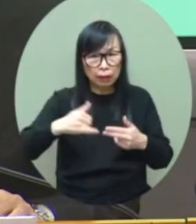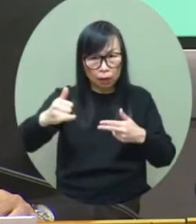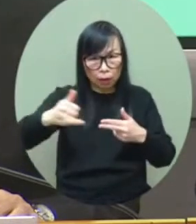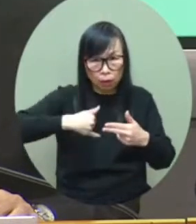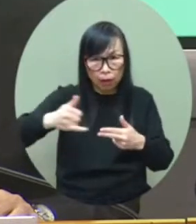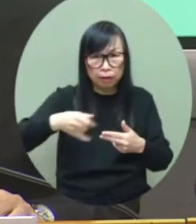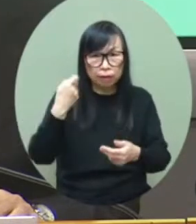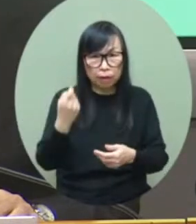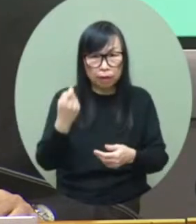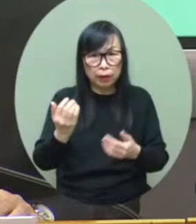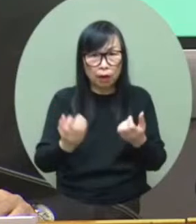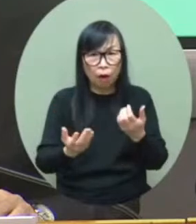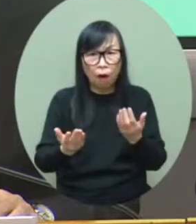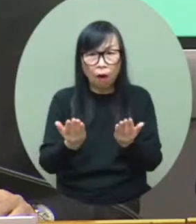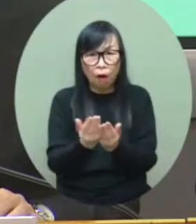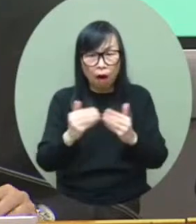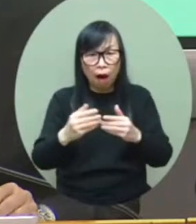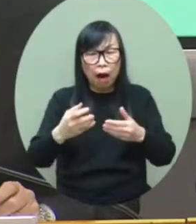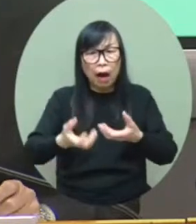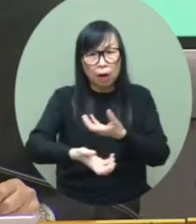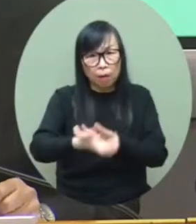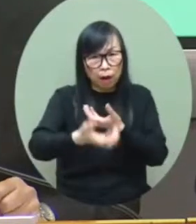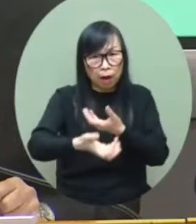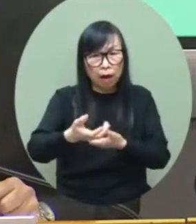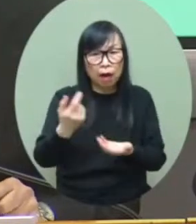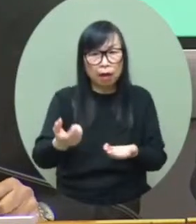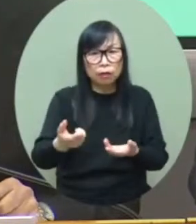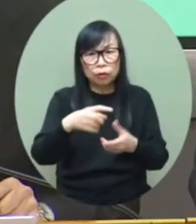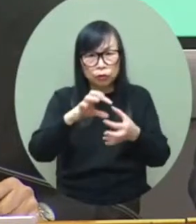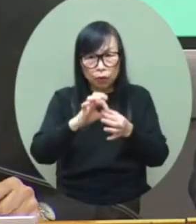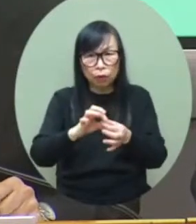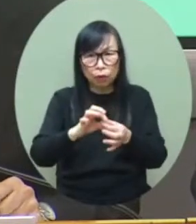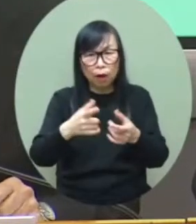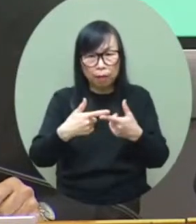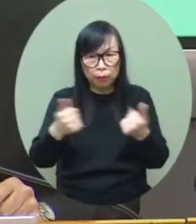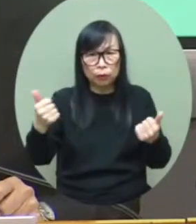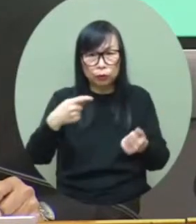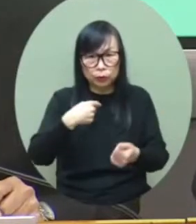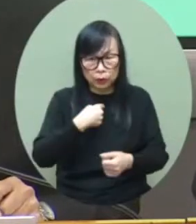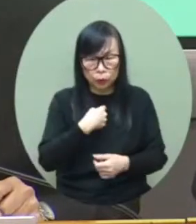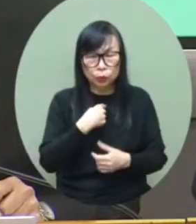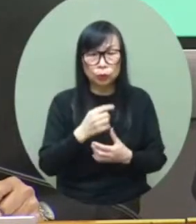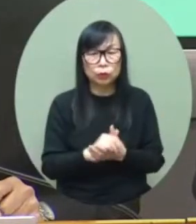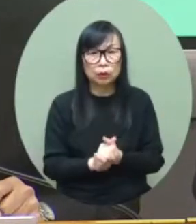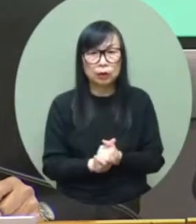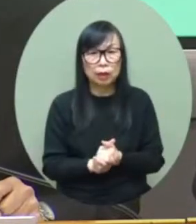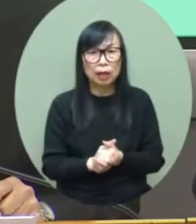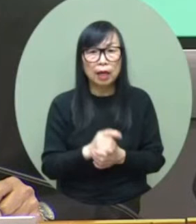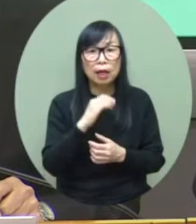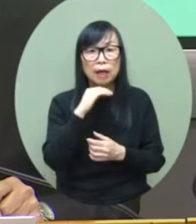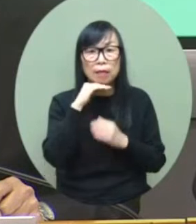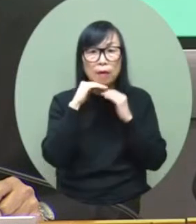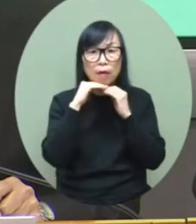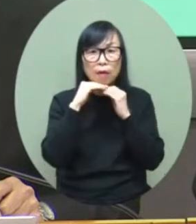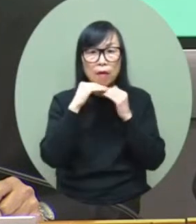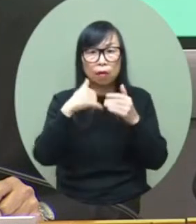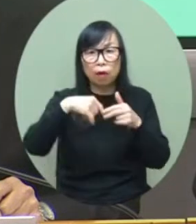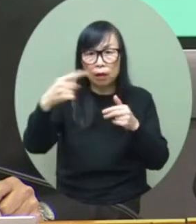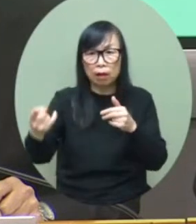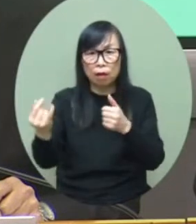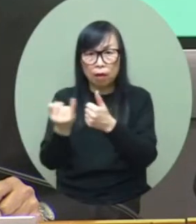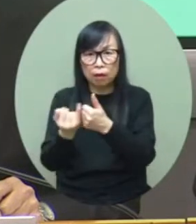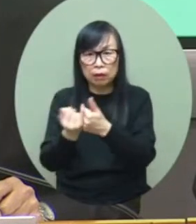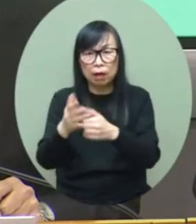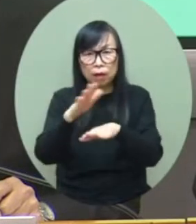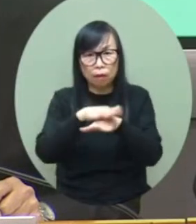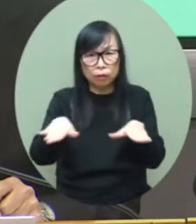we have to consider whether children are able to take care of themselves and also the relevant support services such as cross-boundary bus